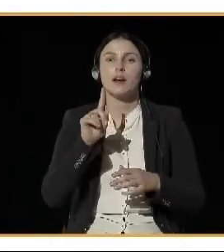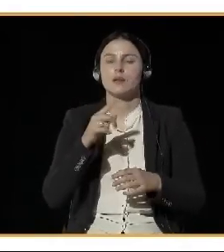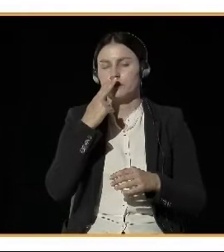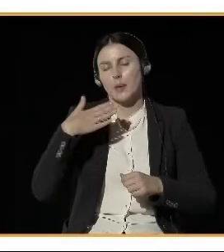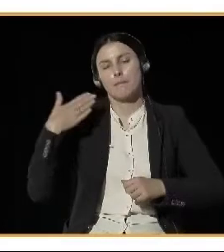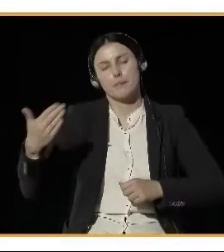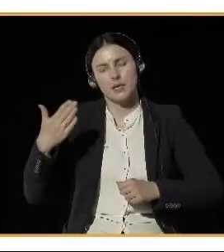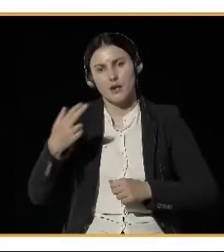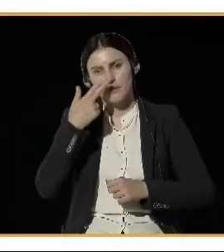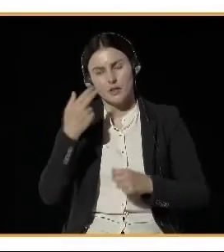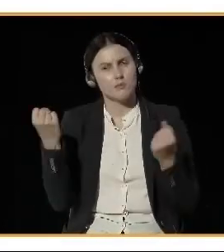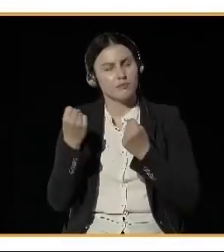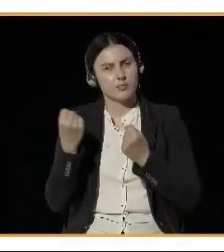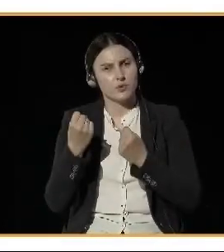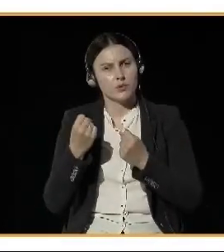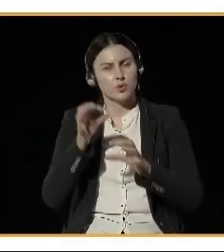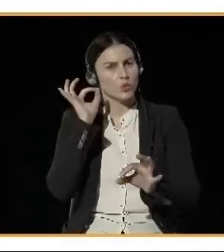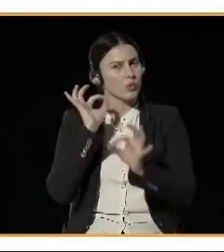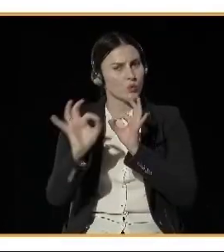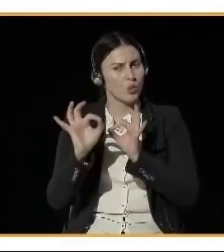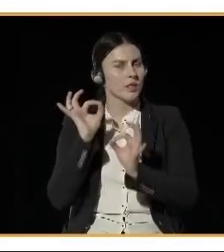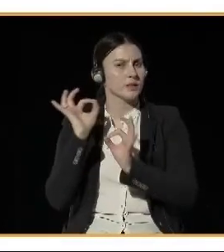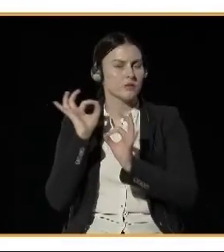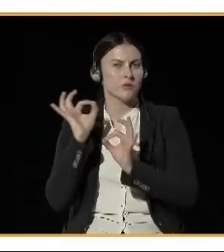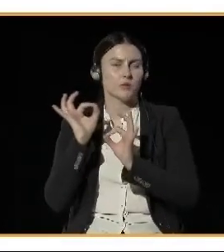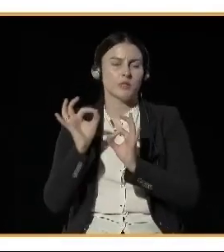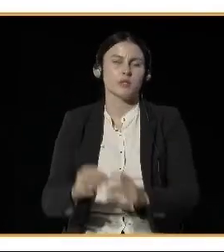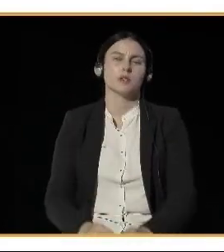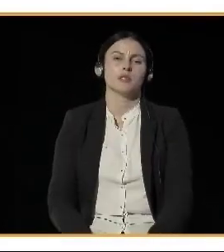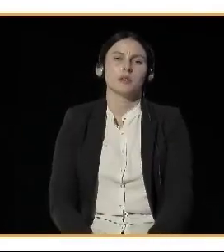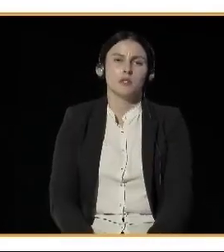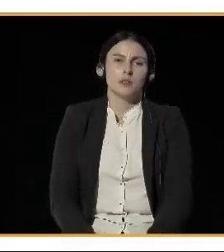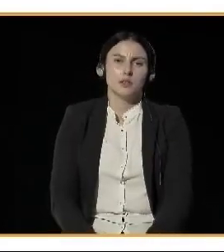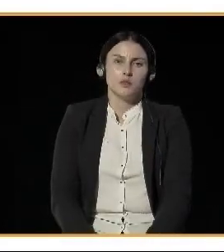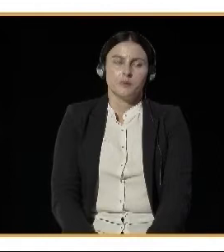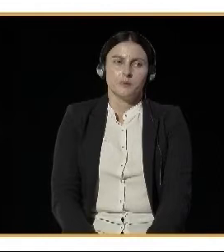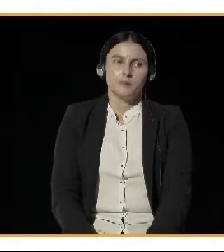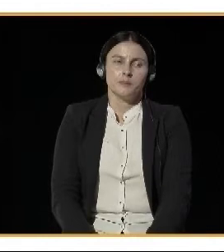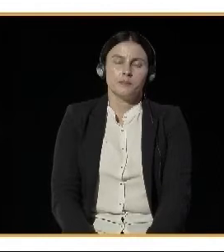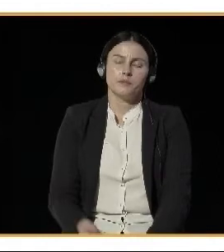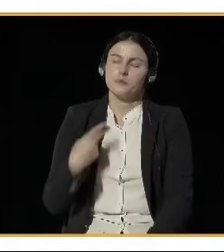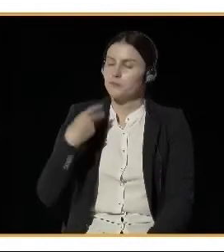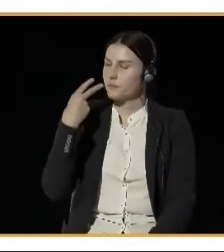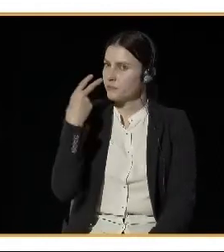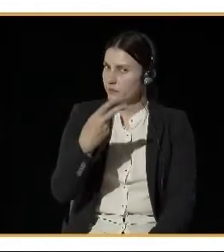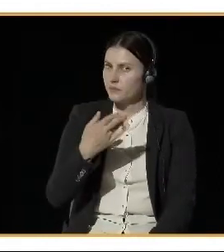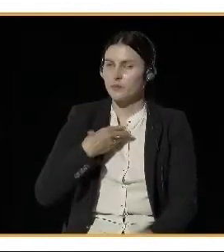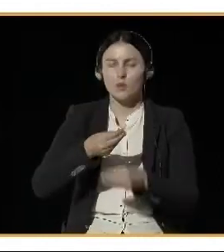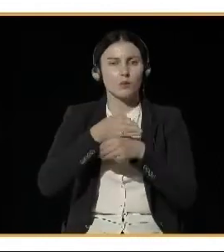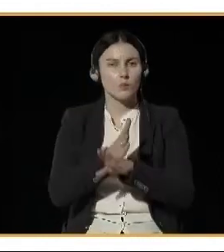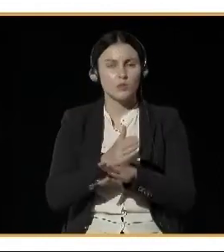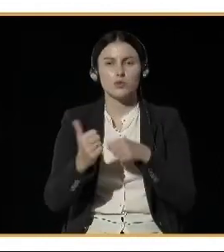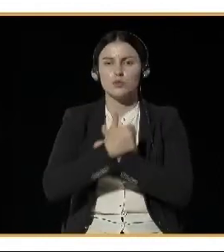detailed information because there is this gender difference. So